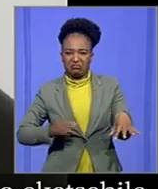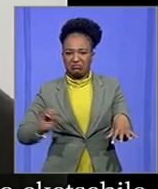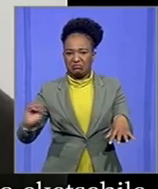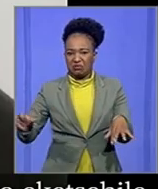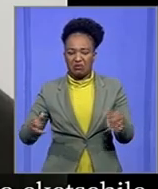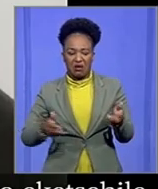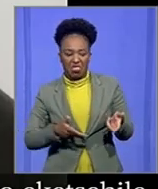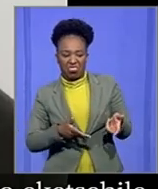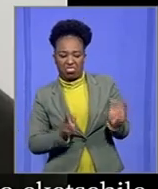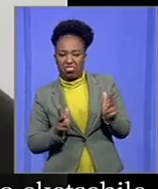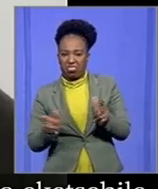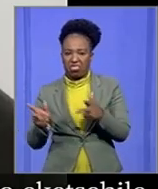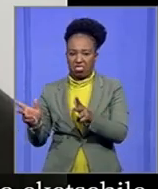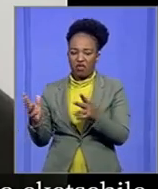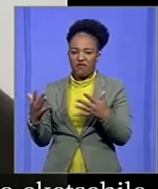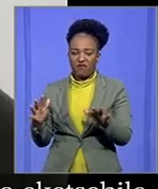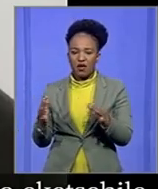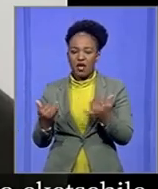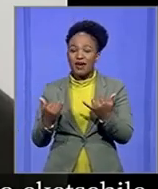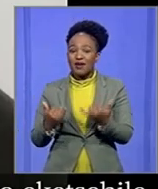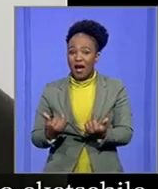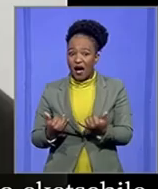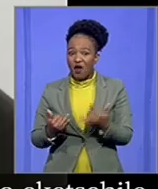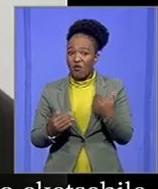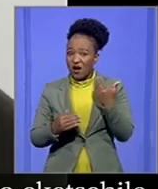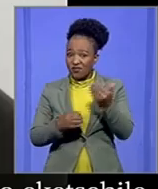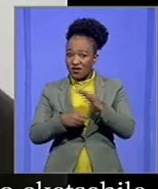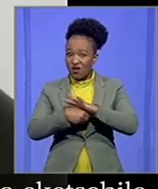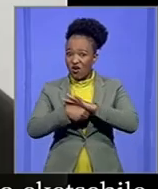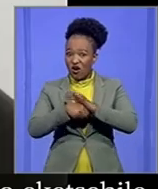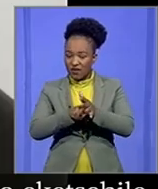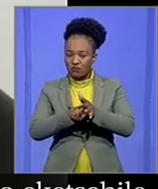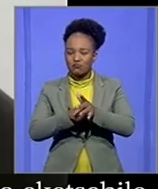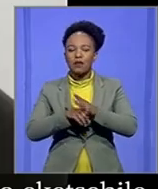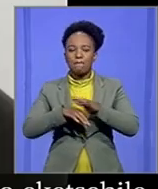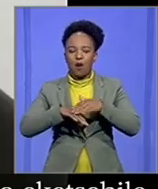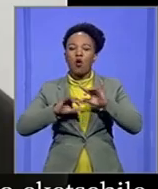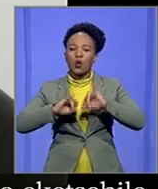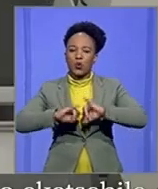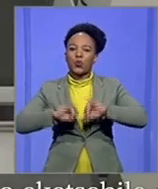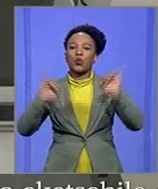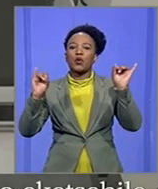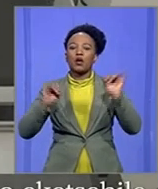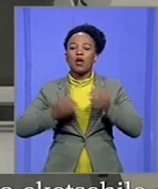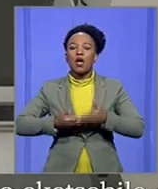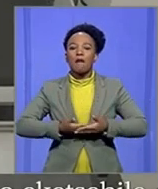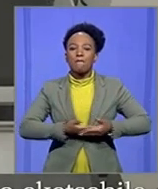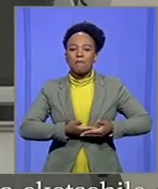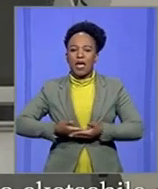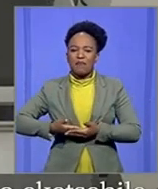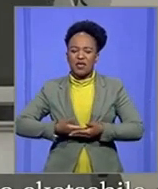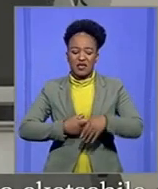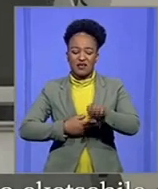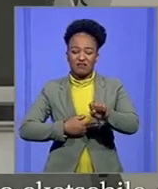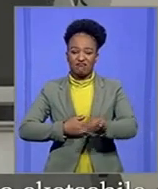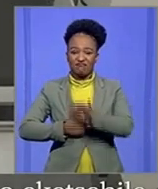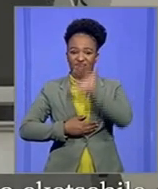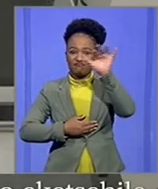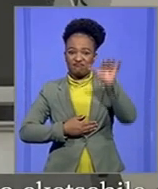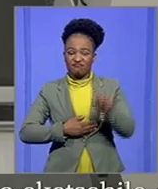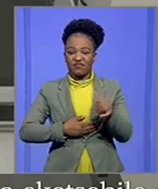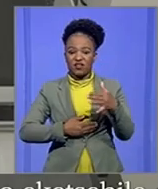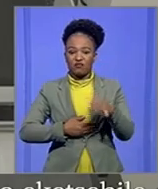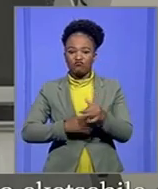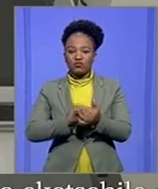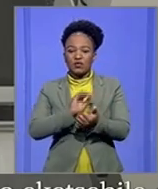number of 3,500 has increased exponentially. As an organization, Baby Saver South Africa advocates for the